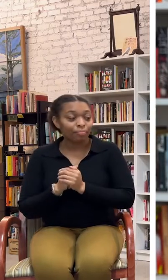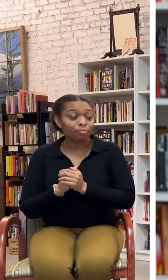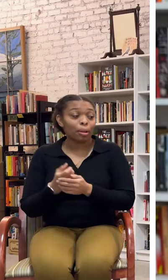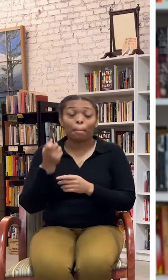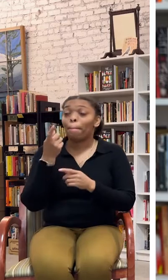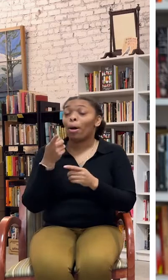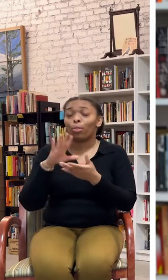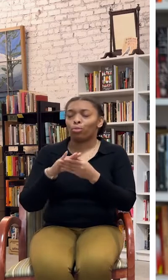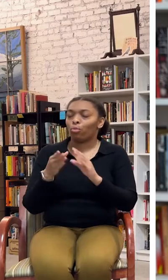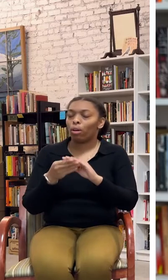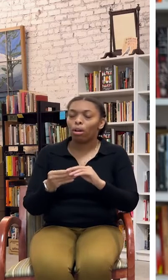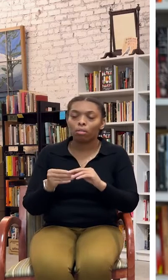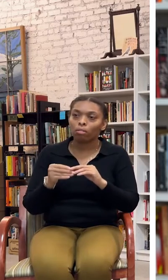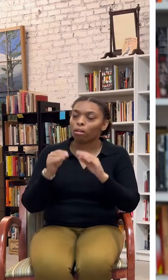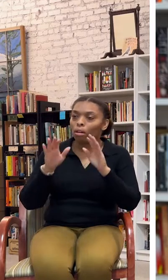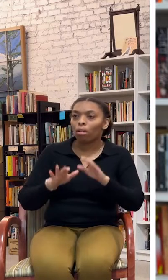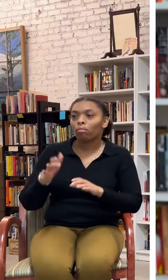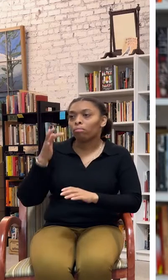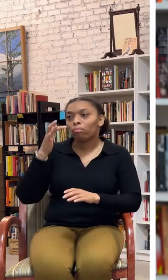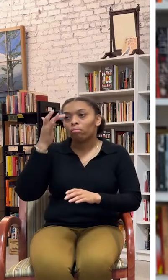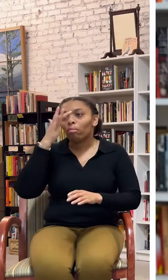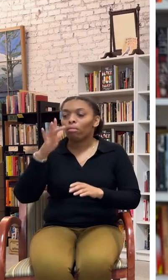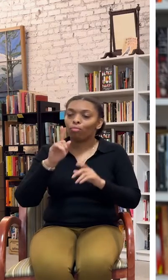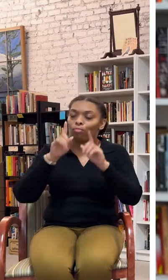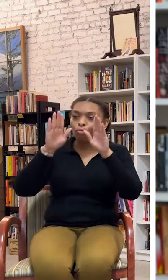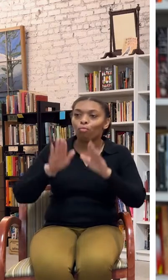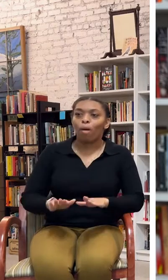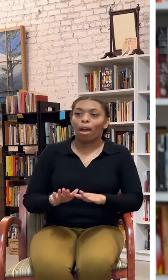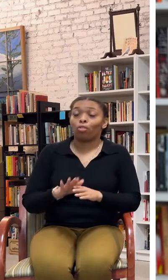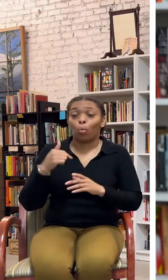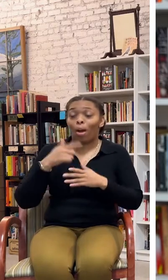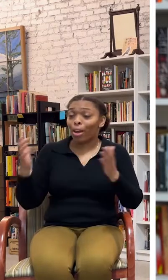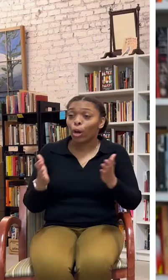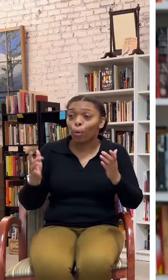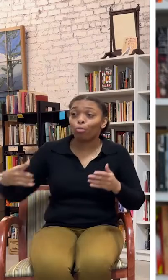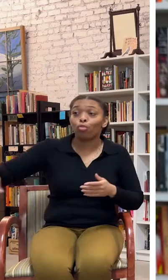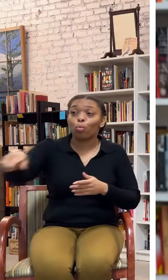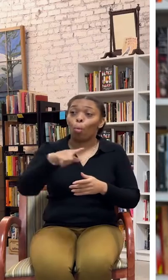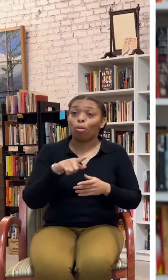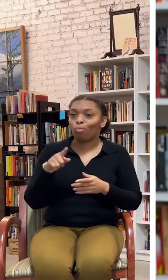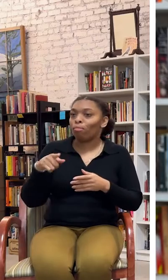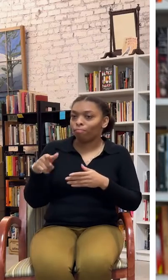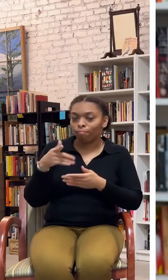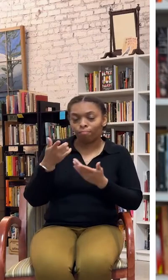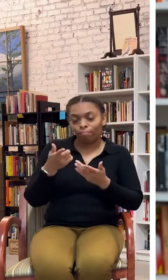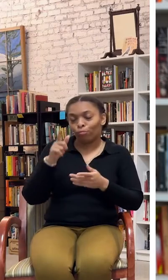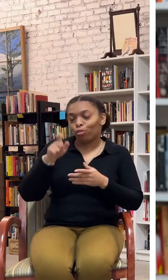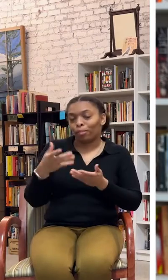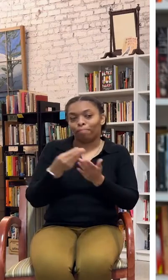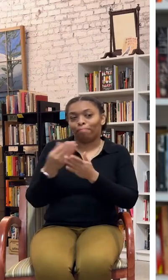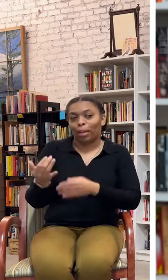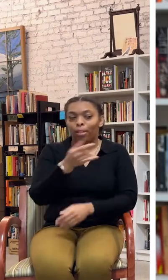the stories are brilliant and they're brilliantly written. And I really encourage you, since you all seem to share loving books, that this is one you should have in